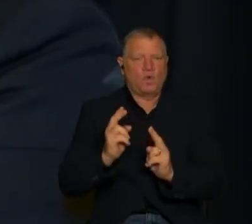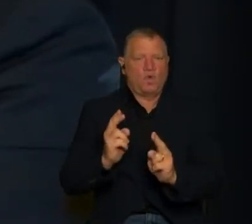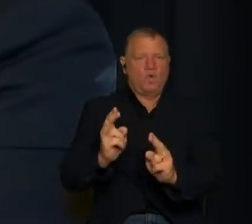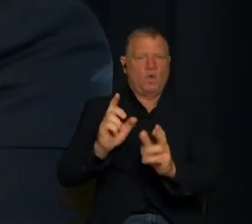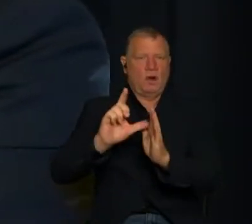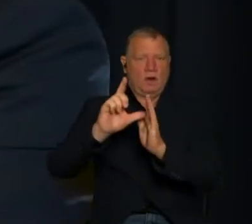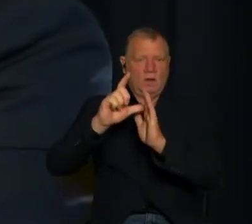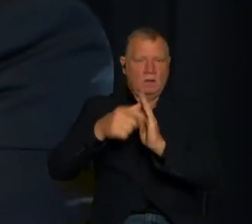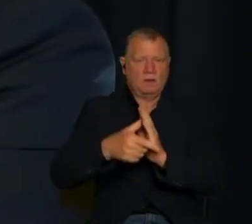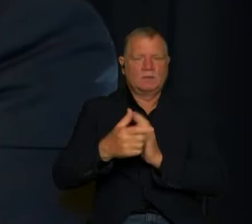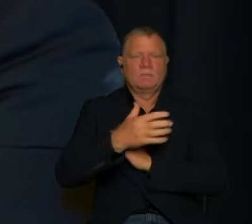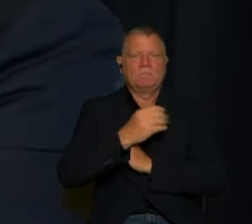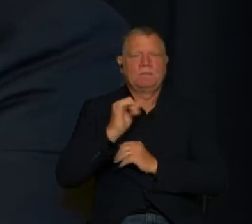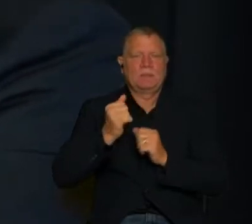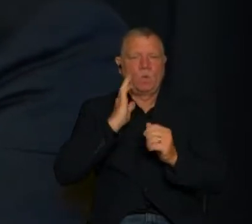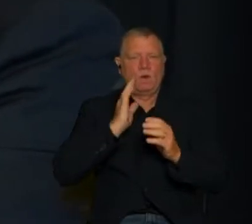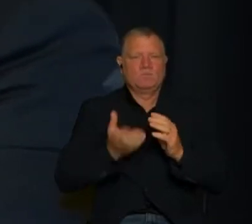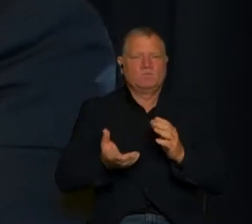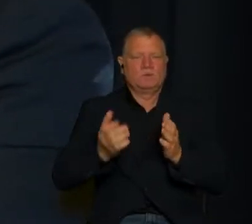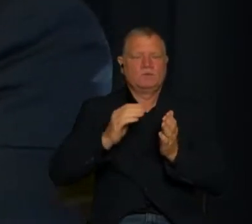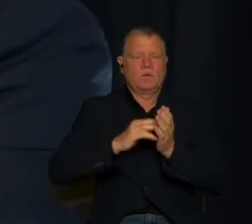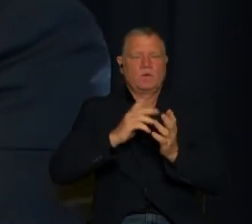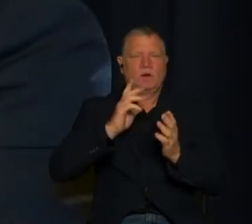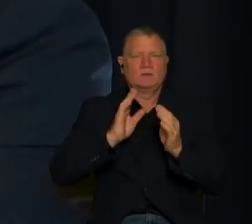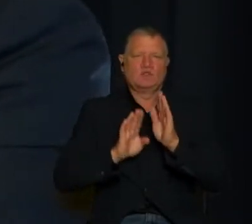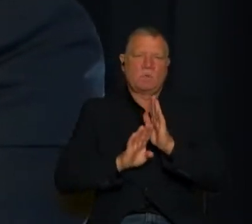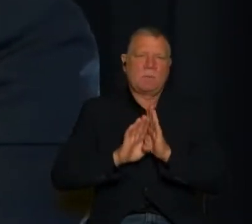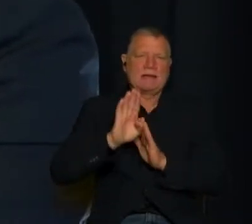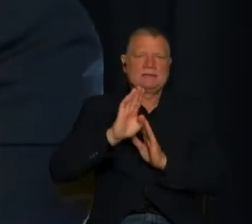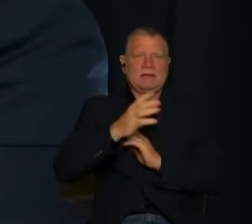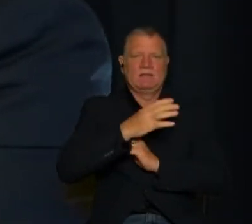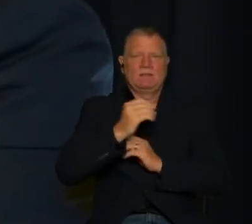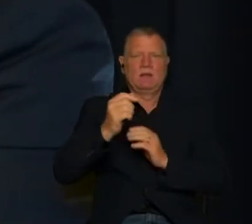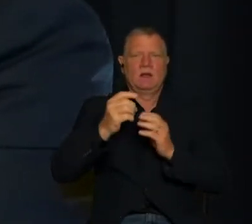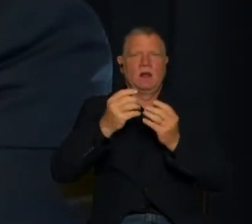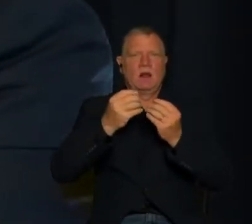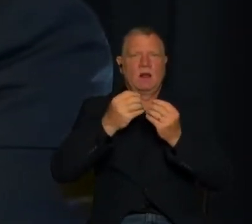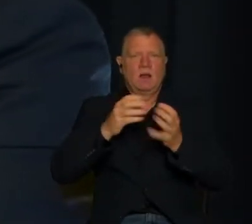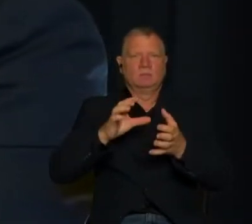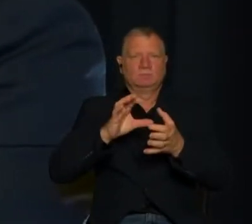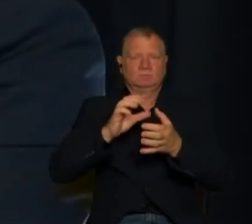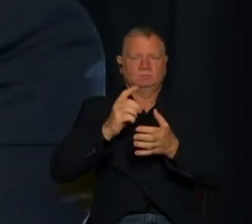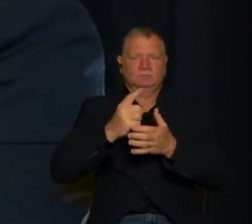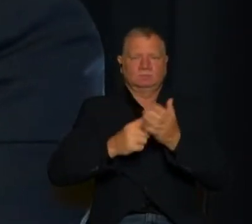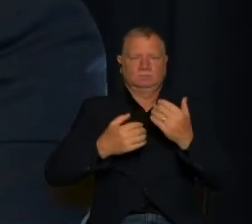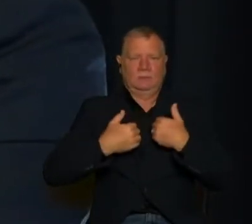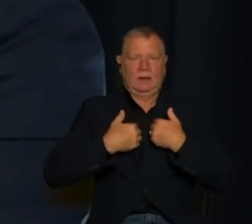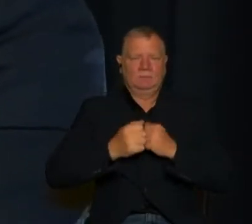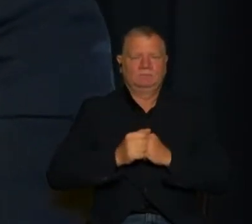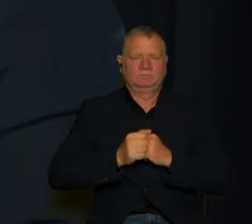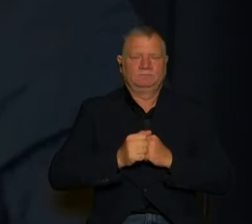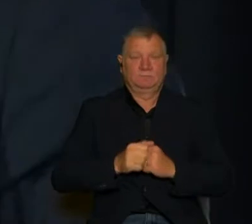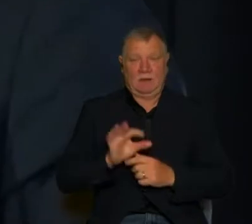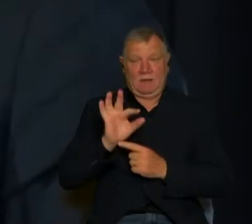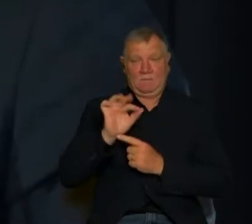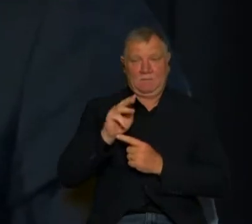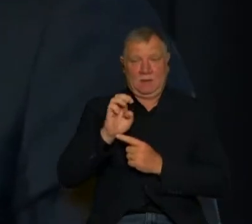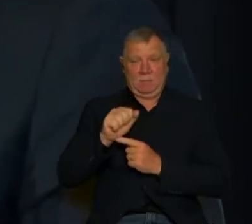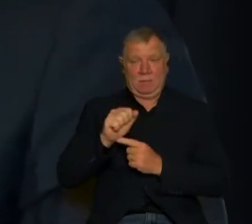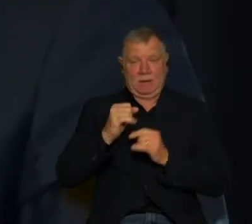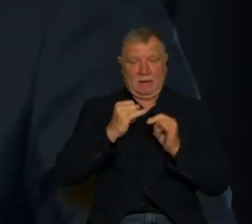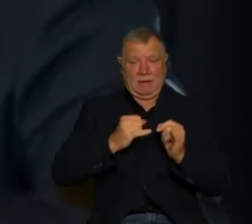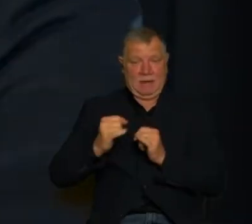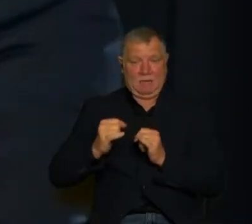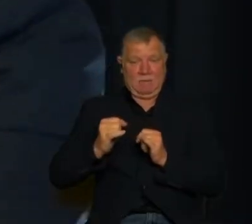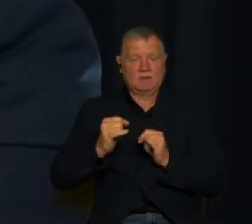ensues thereafter, restoring and usually surpassing the losses endured. FEMA individual assistance